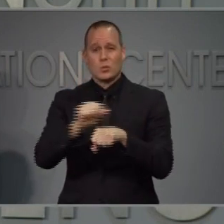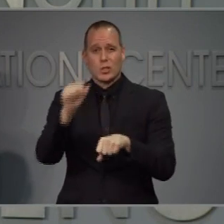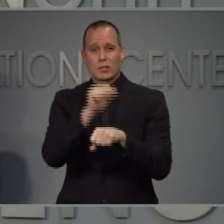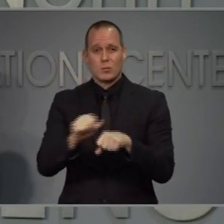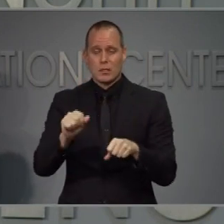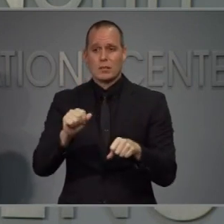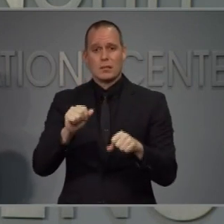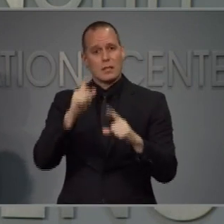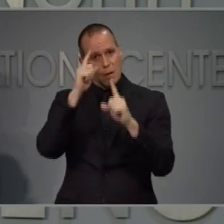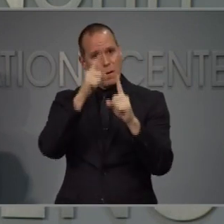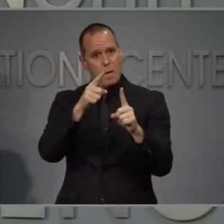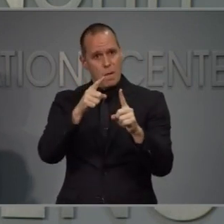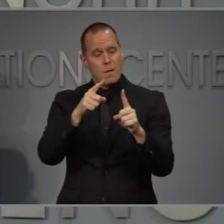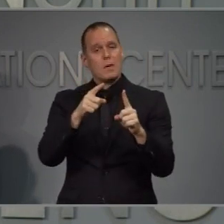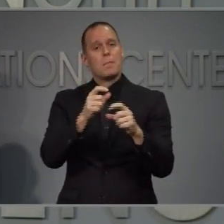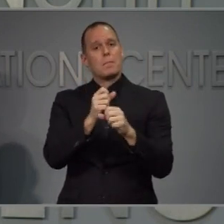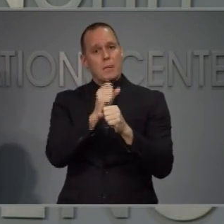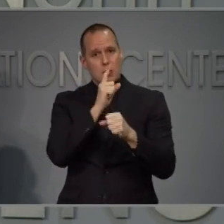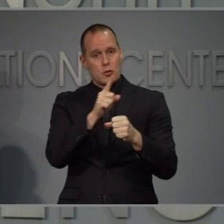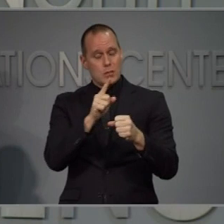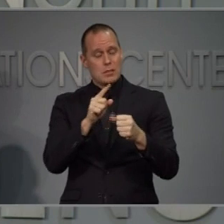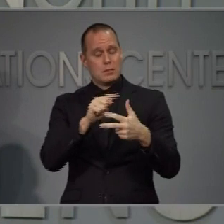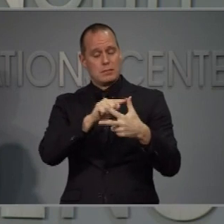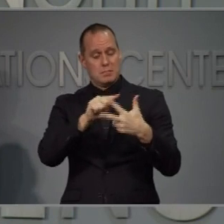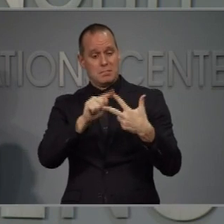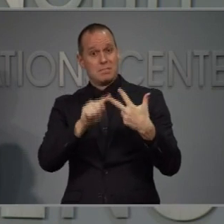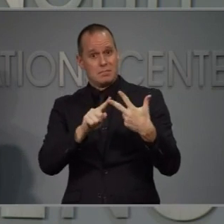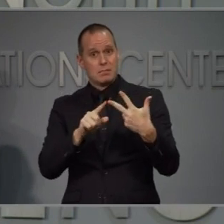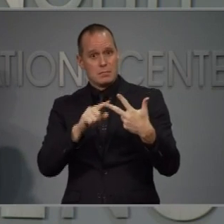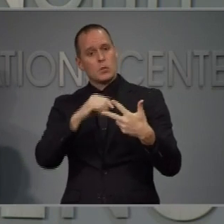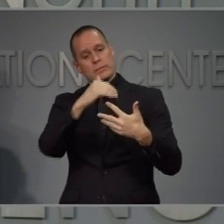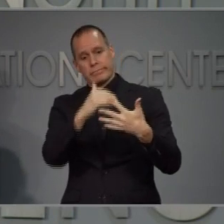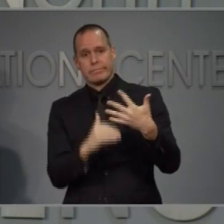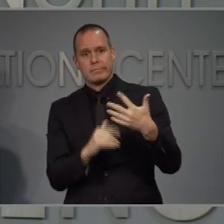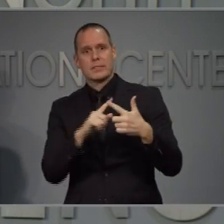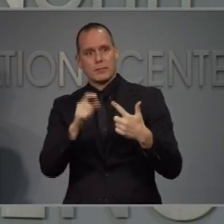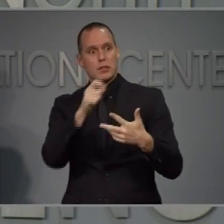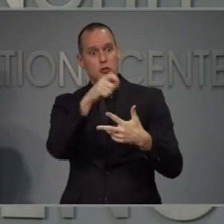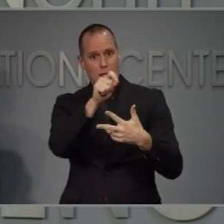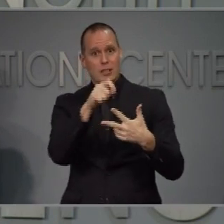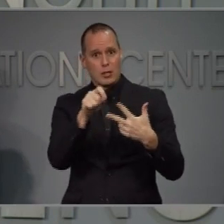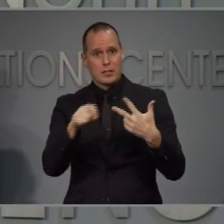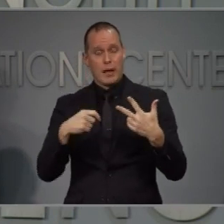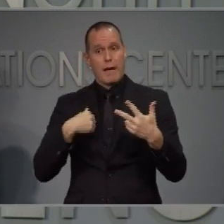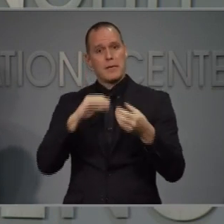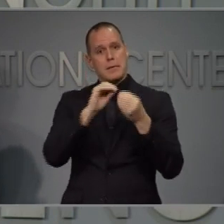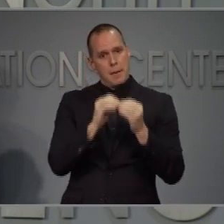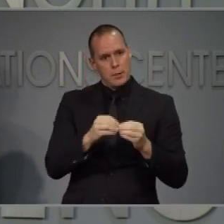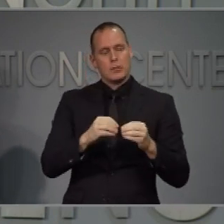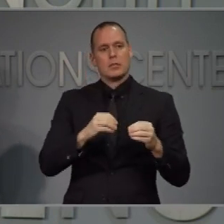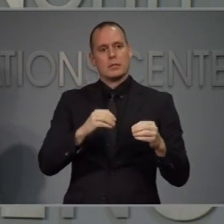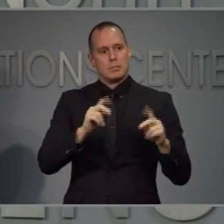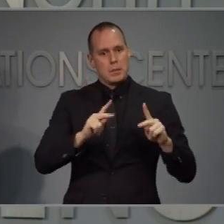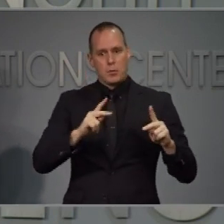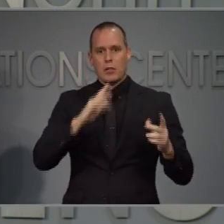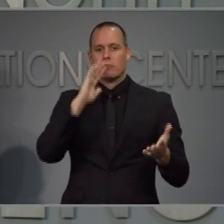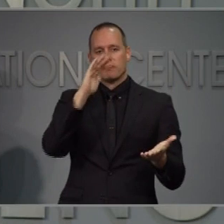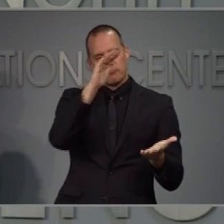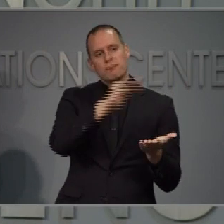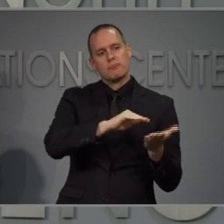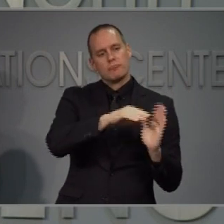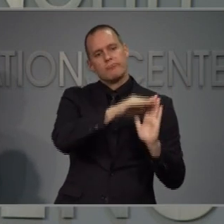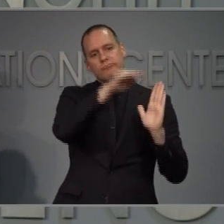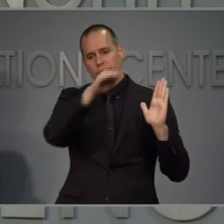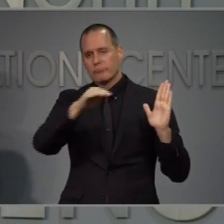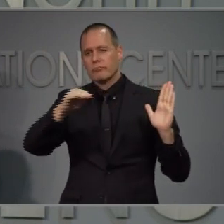our indicators before we move into phase 1. And we're hoping we can do that sooner